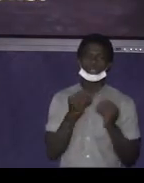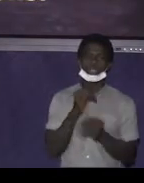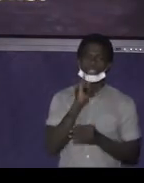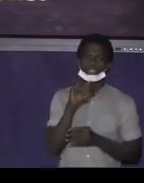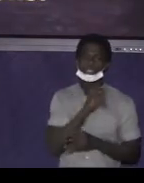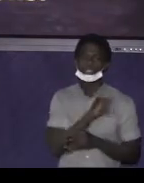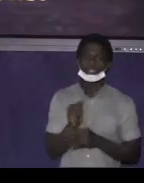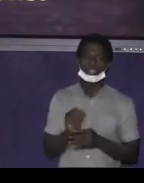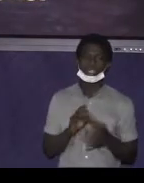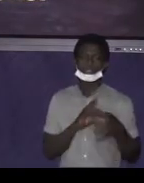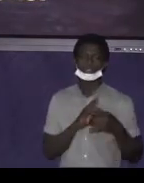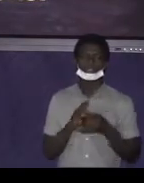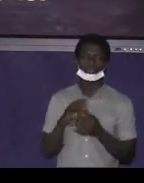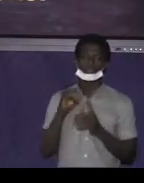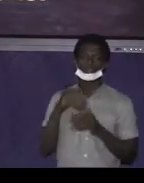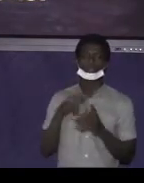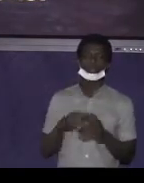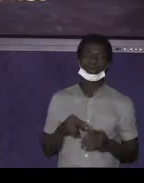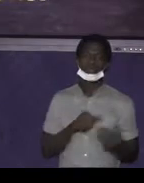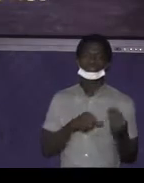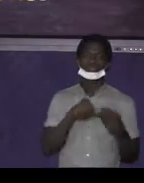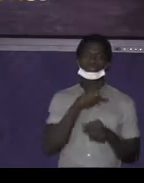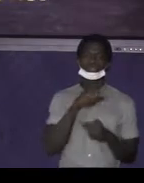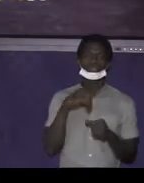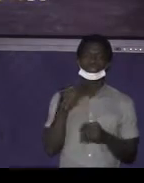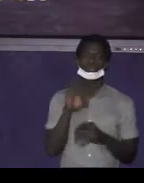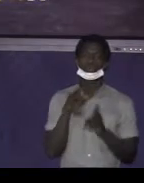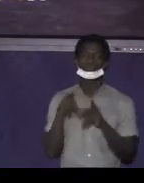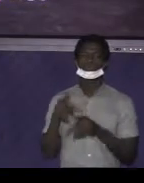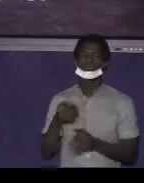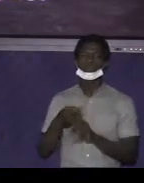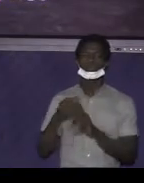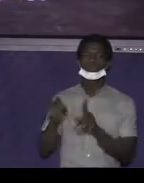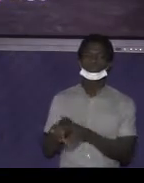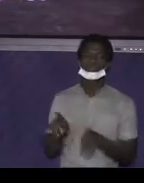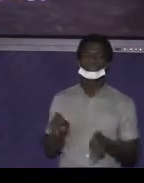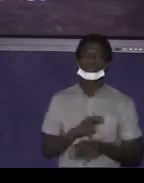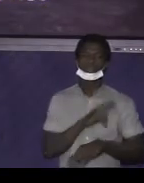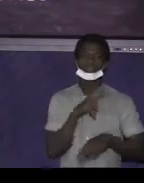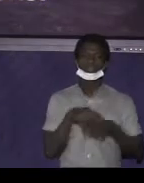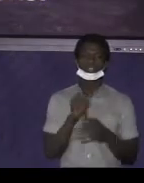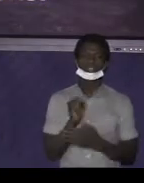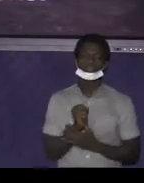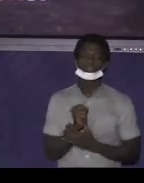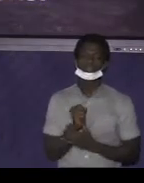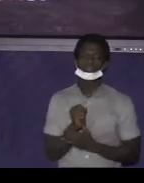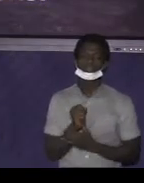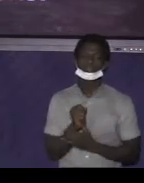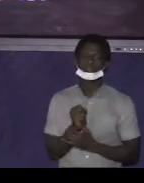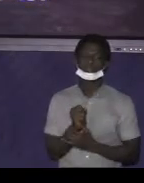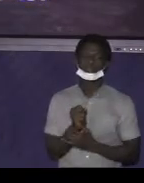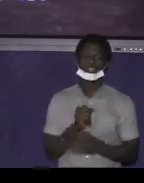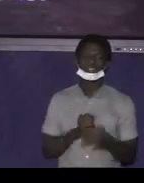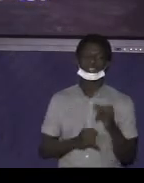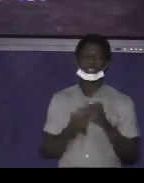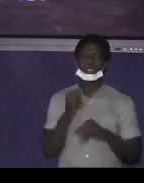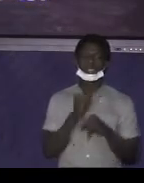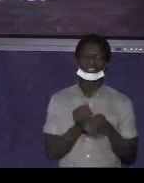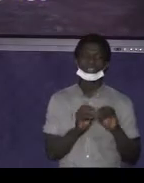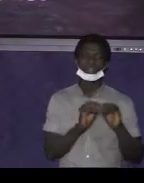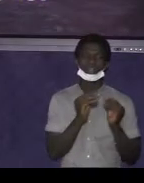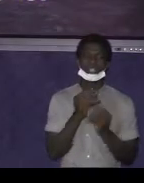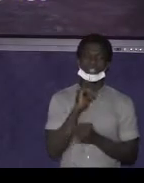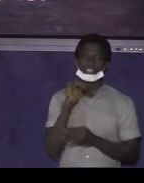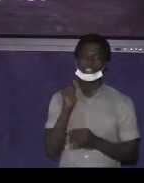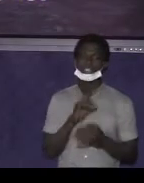international organization is a union or association of people from different nations. An